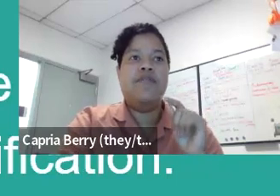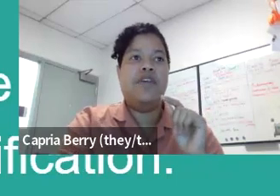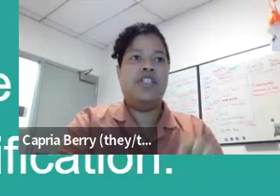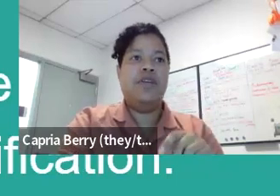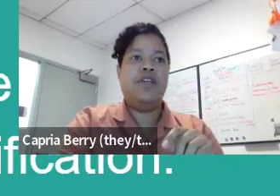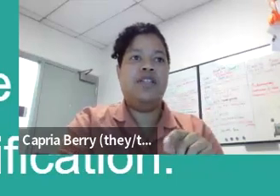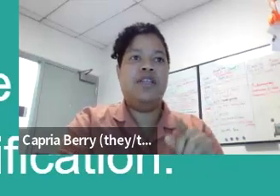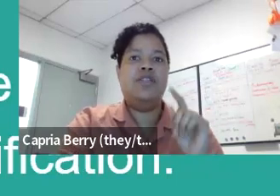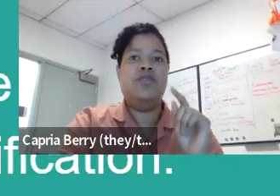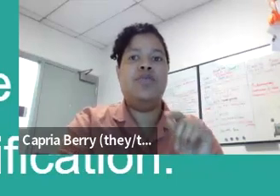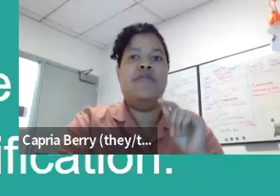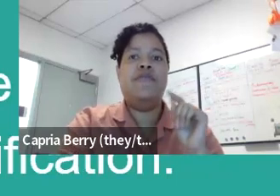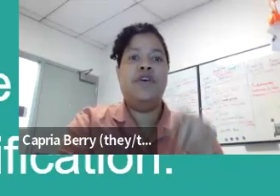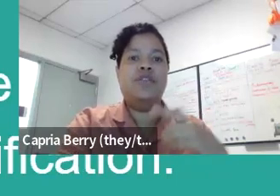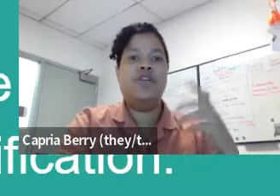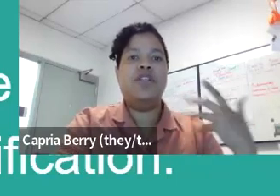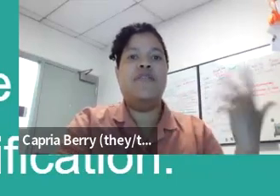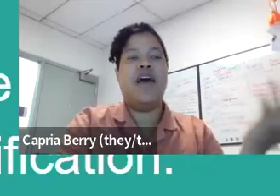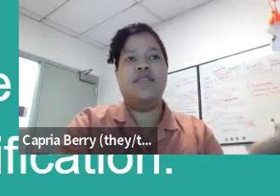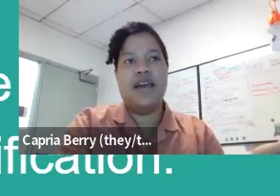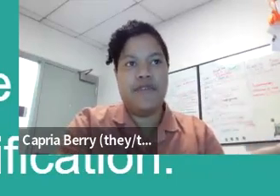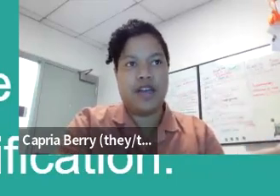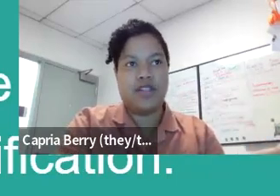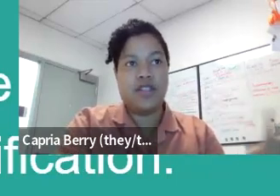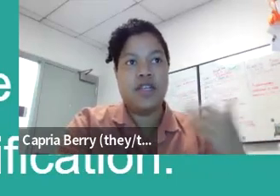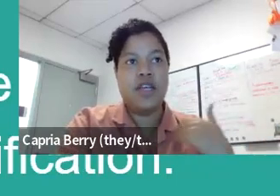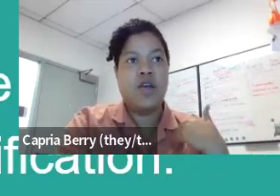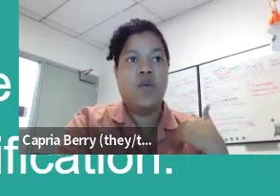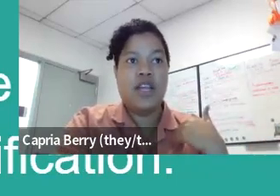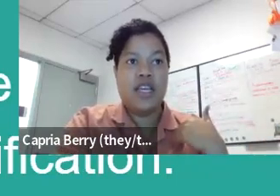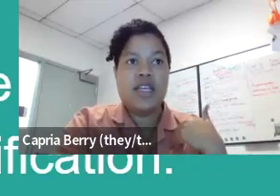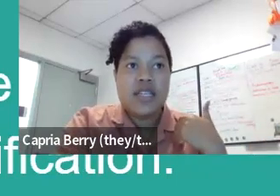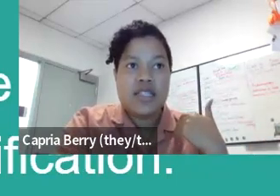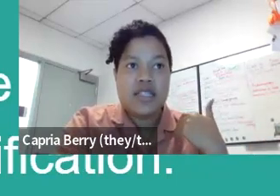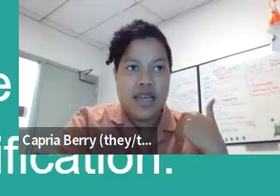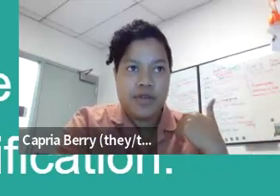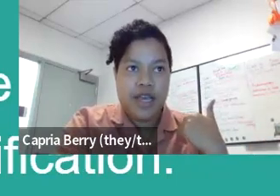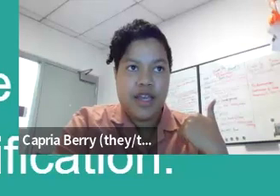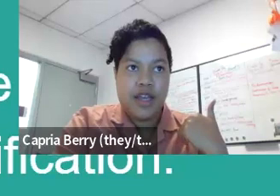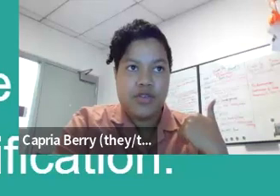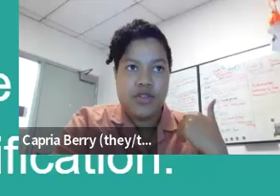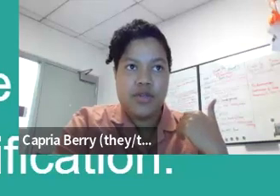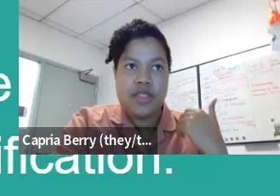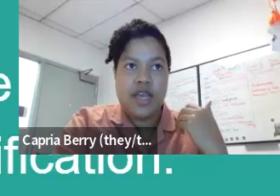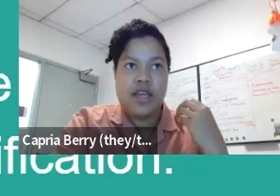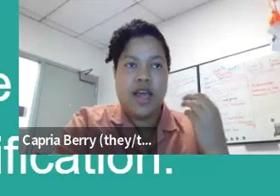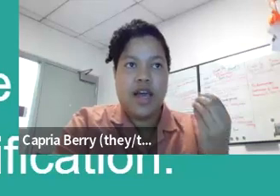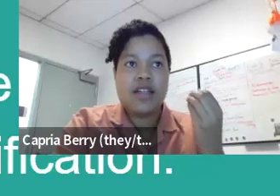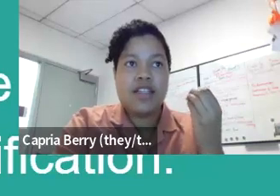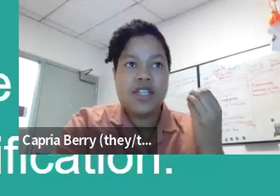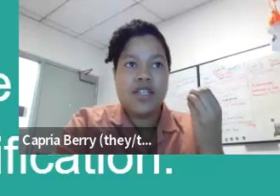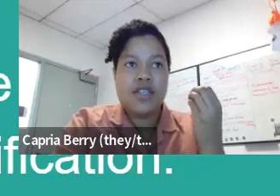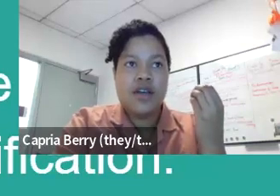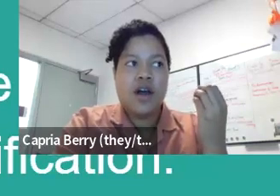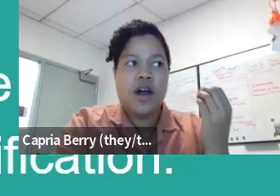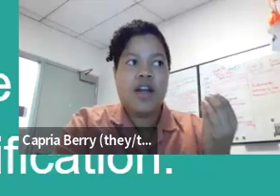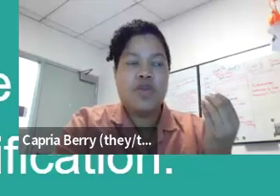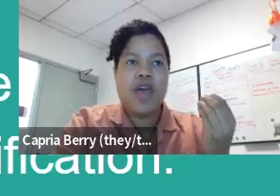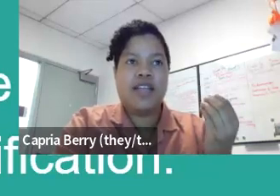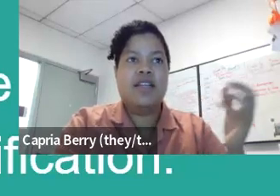looks different than disability justice principles being lifted and inspiring actions within